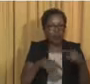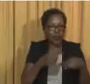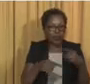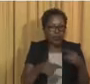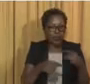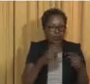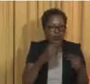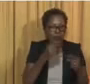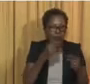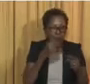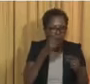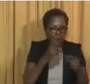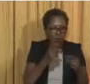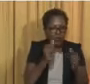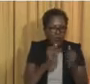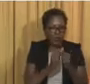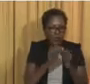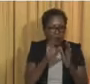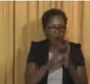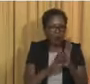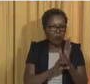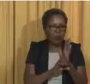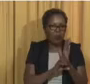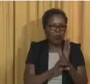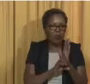post-2010 Constitution,